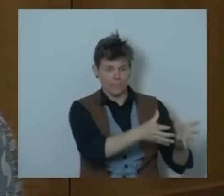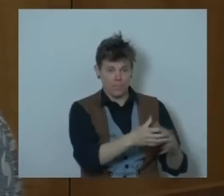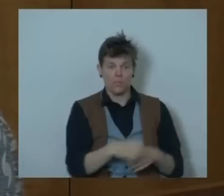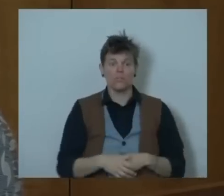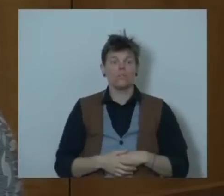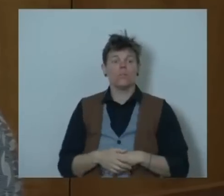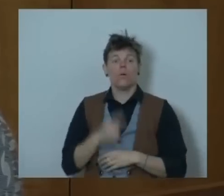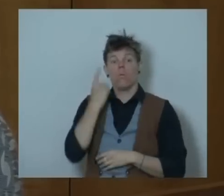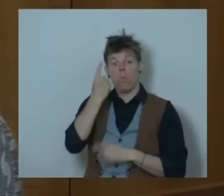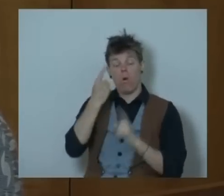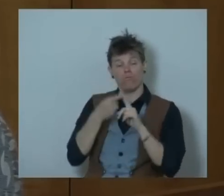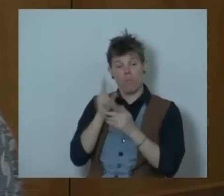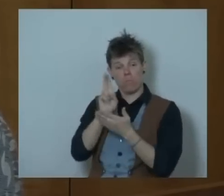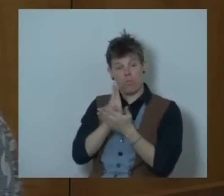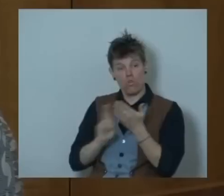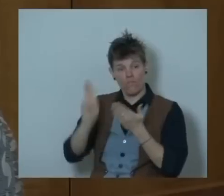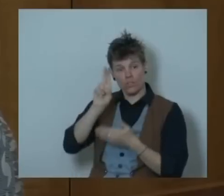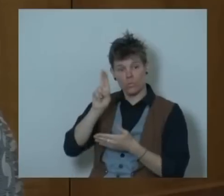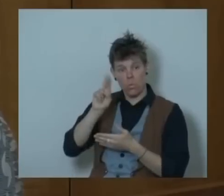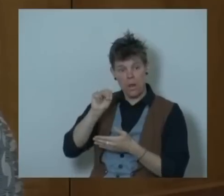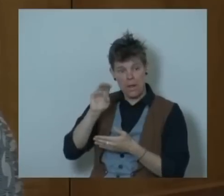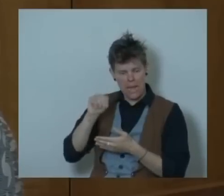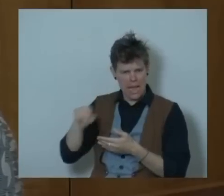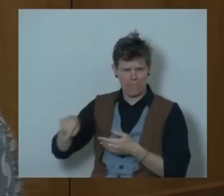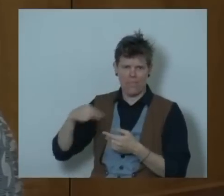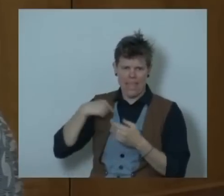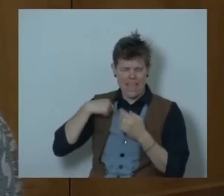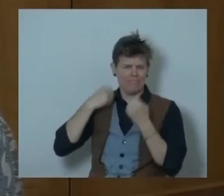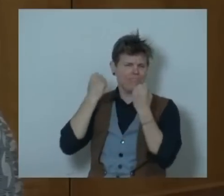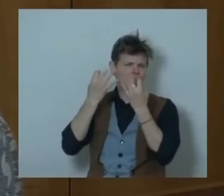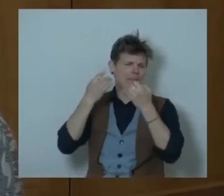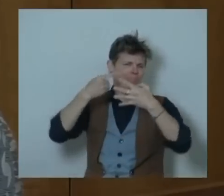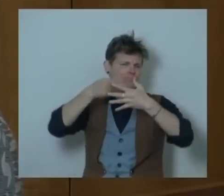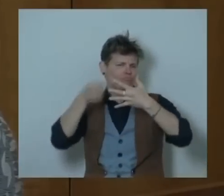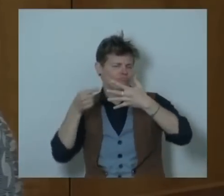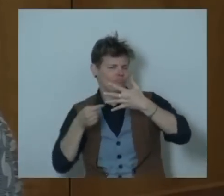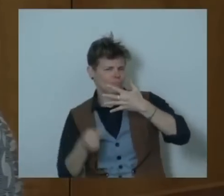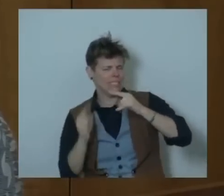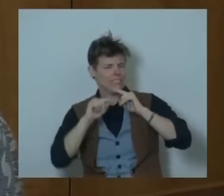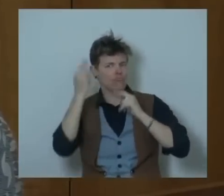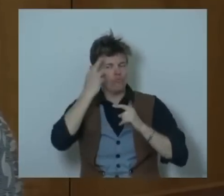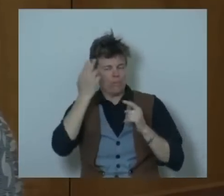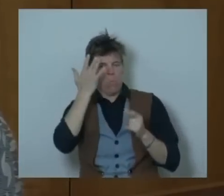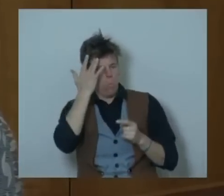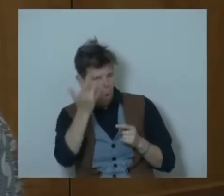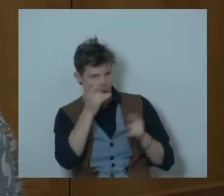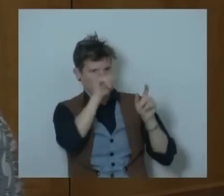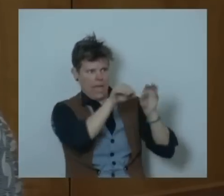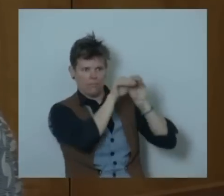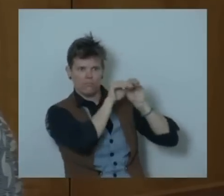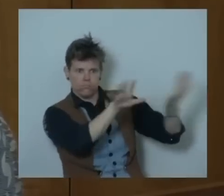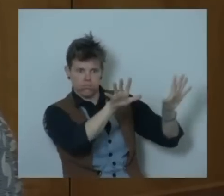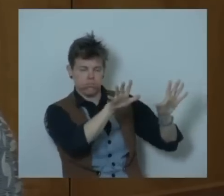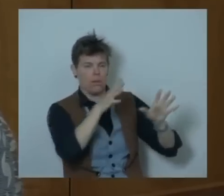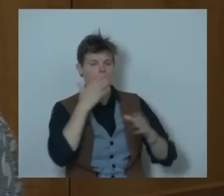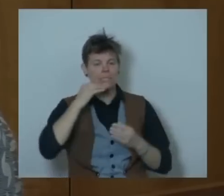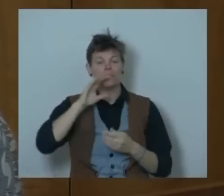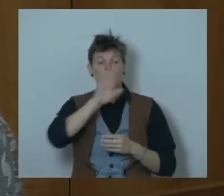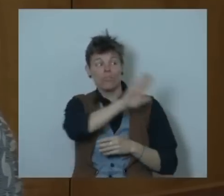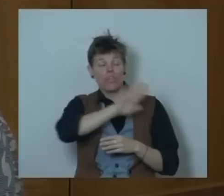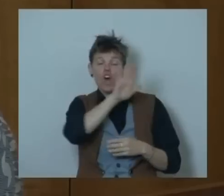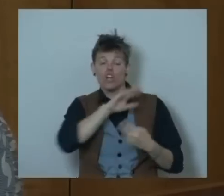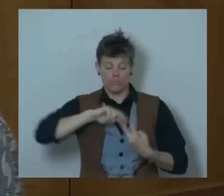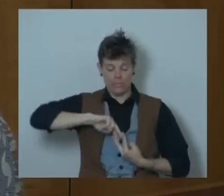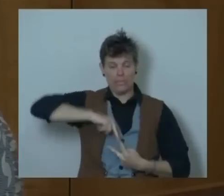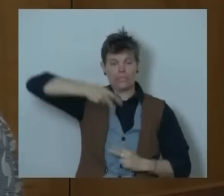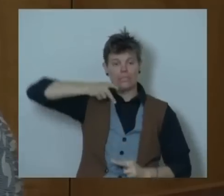posit a lot of different reasons why that may be occurring. Genetic factors, immunity factors, a number of